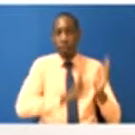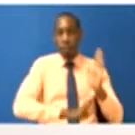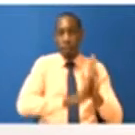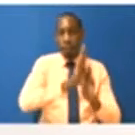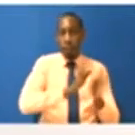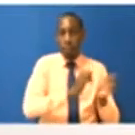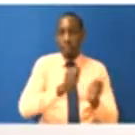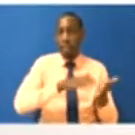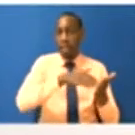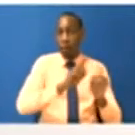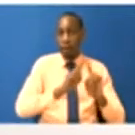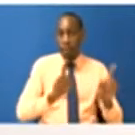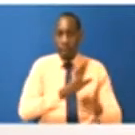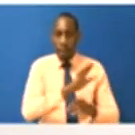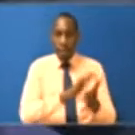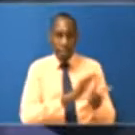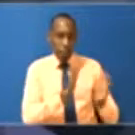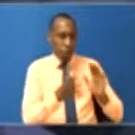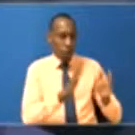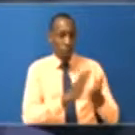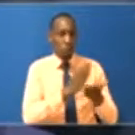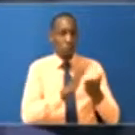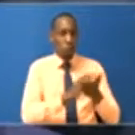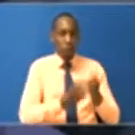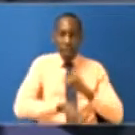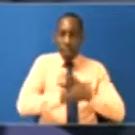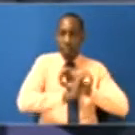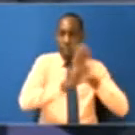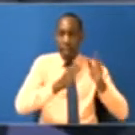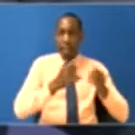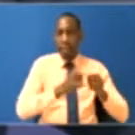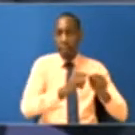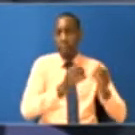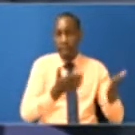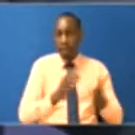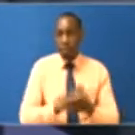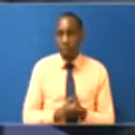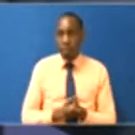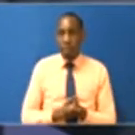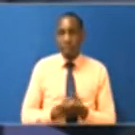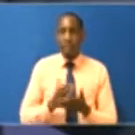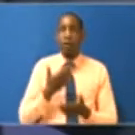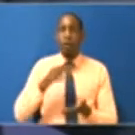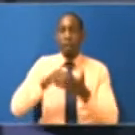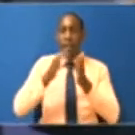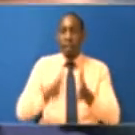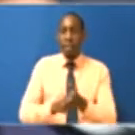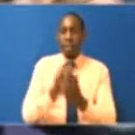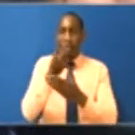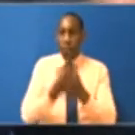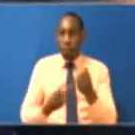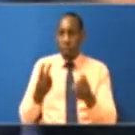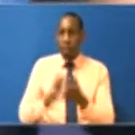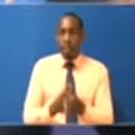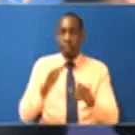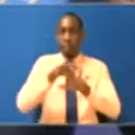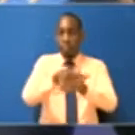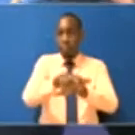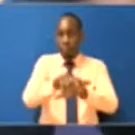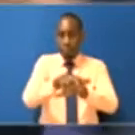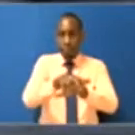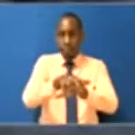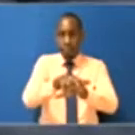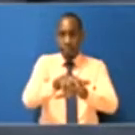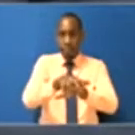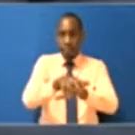strategy but he seemed to be very clear on how it can be implemented you sound like you want a candidate with both do you want to merge that yeah